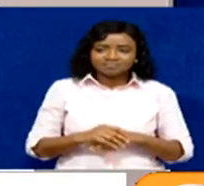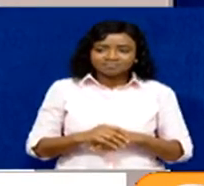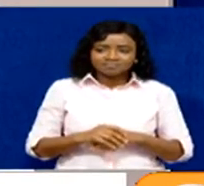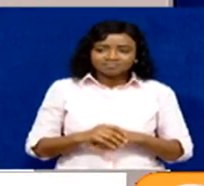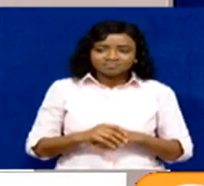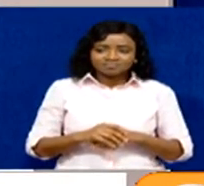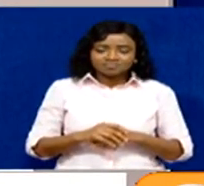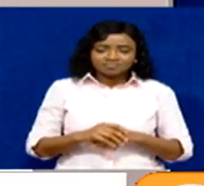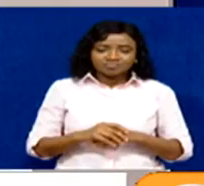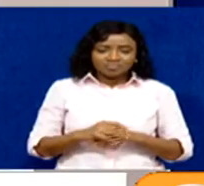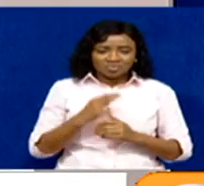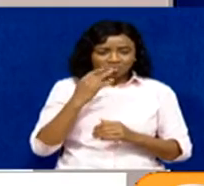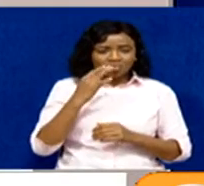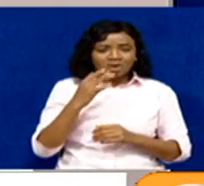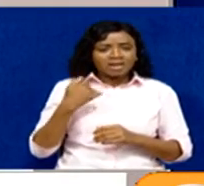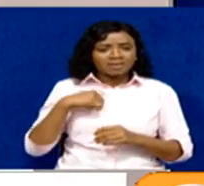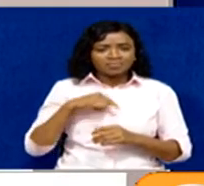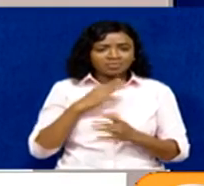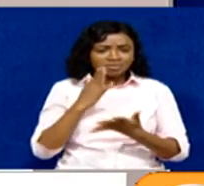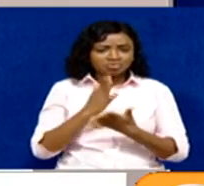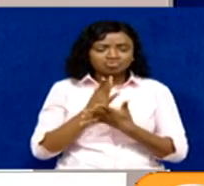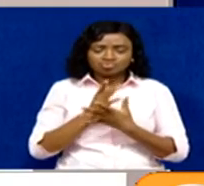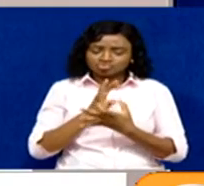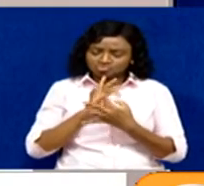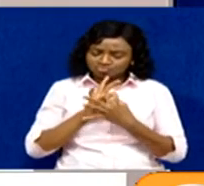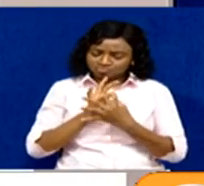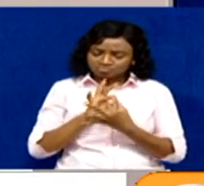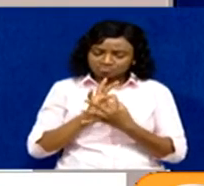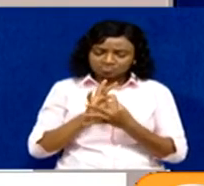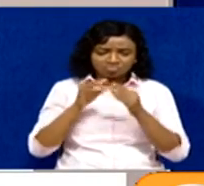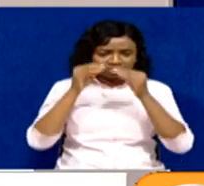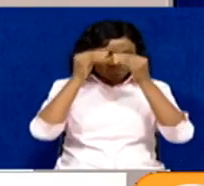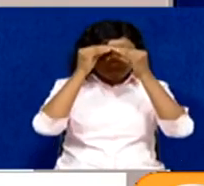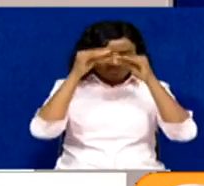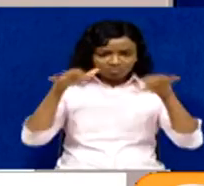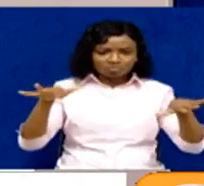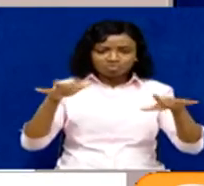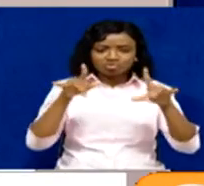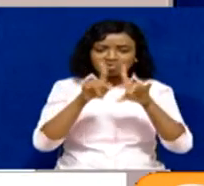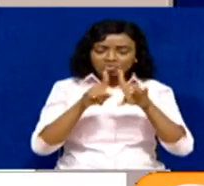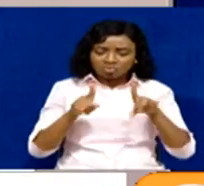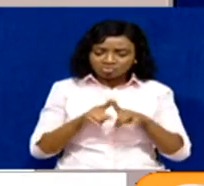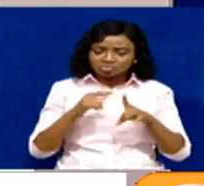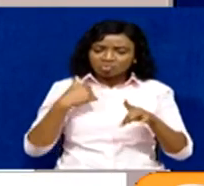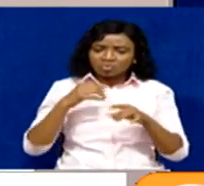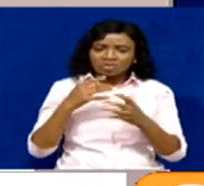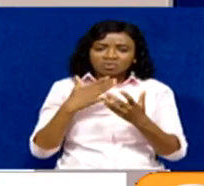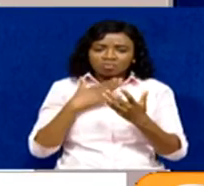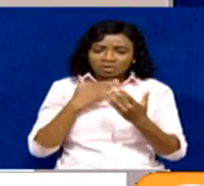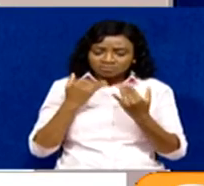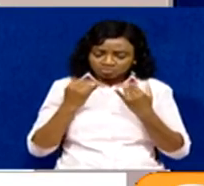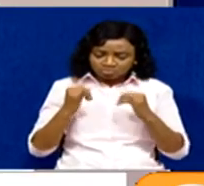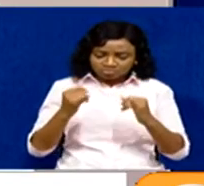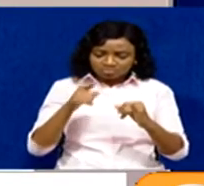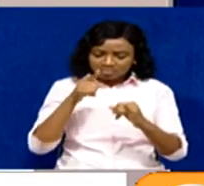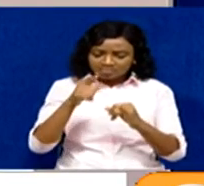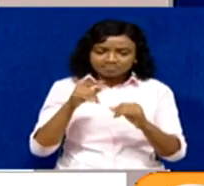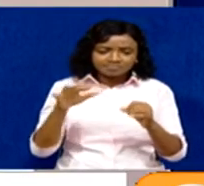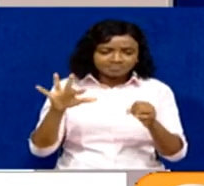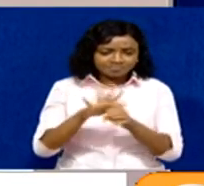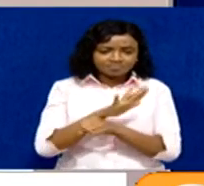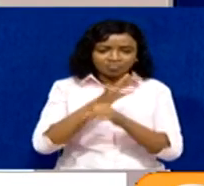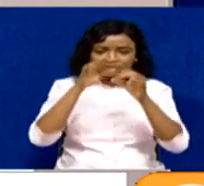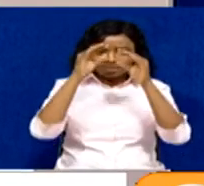fidelity to devolution and to Makueni County in terms of implementing the devolved system